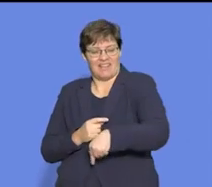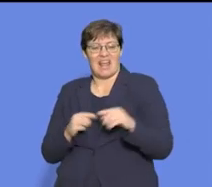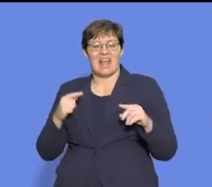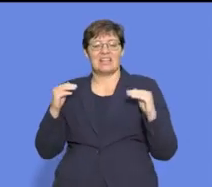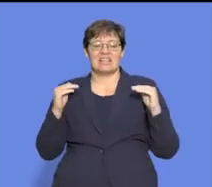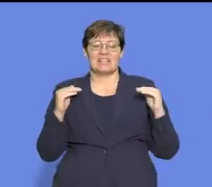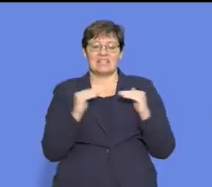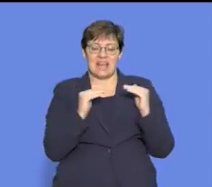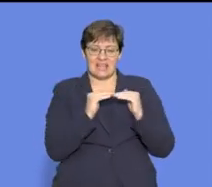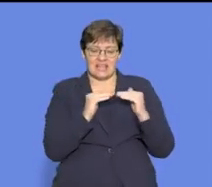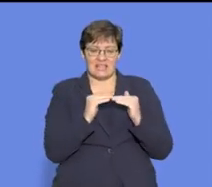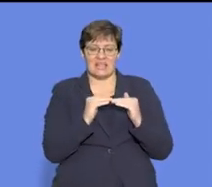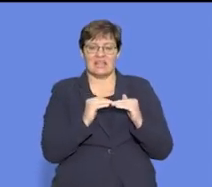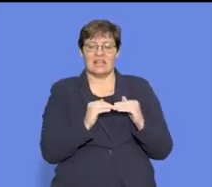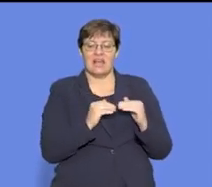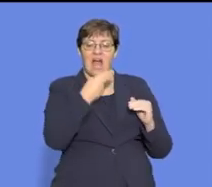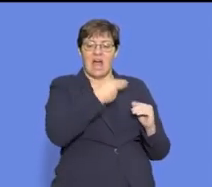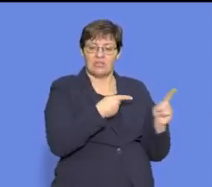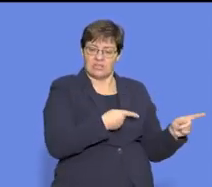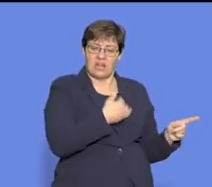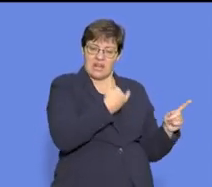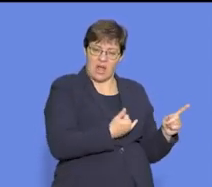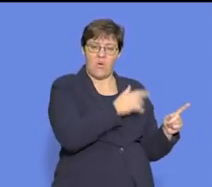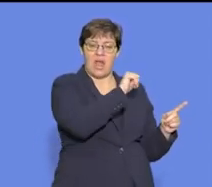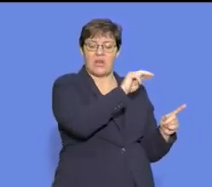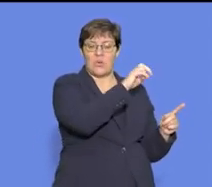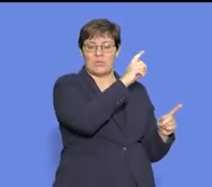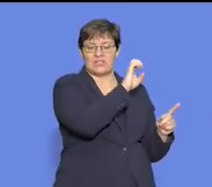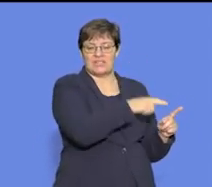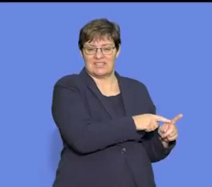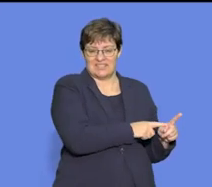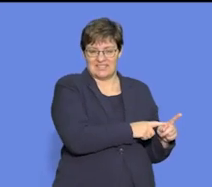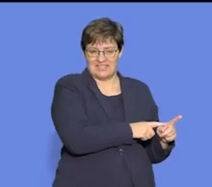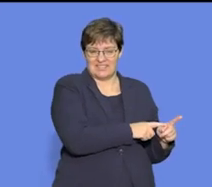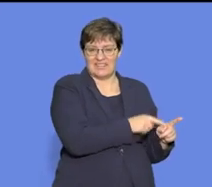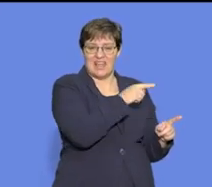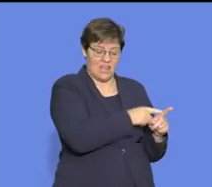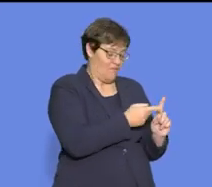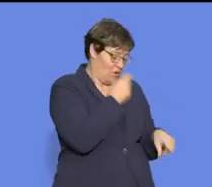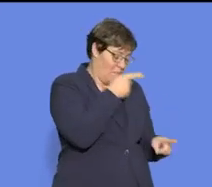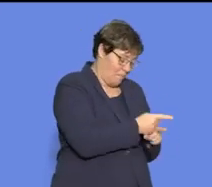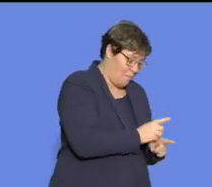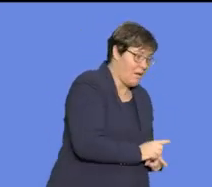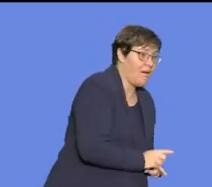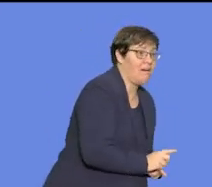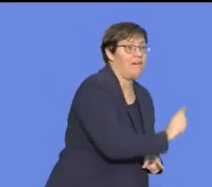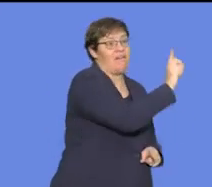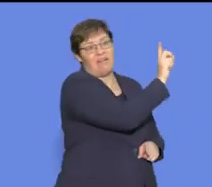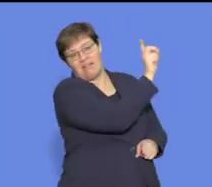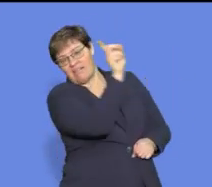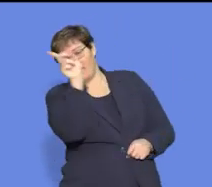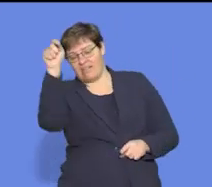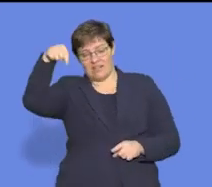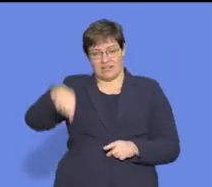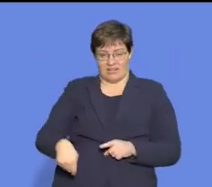on the voltmeter, and the standard hydrogen electrode is now the anode. The electrons are